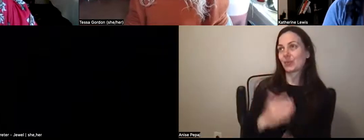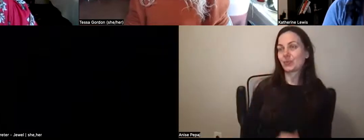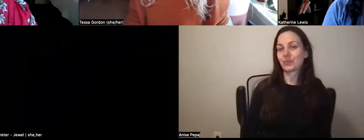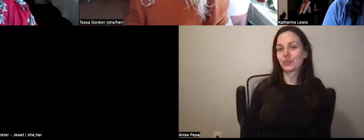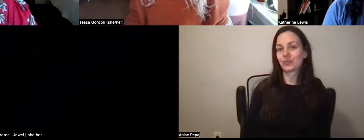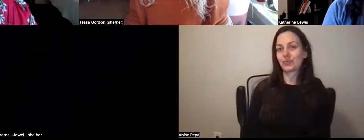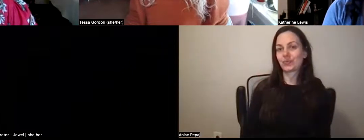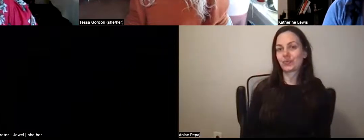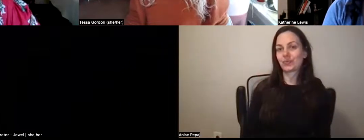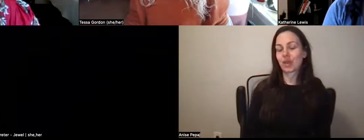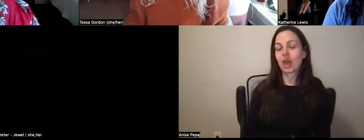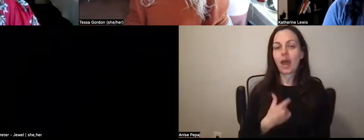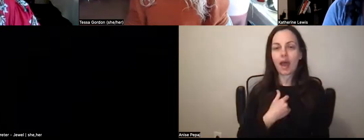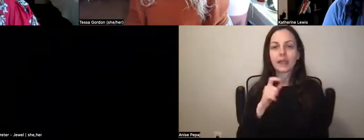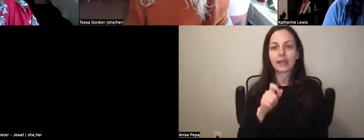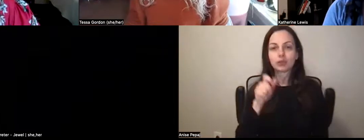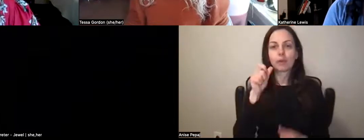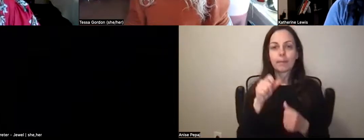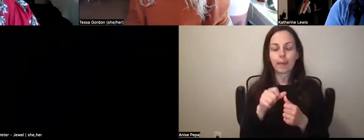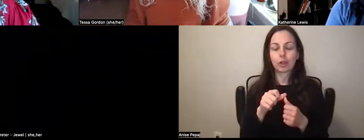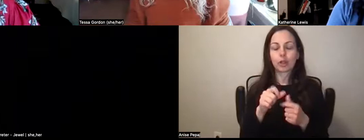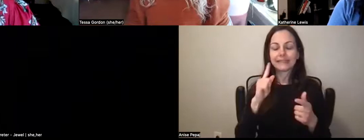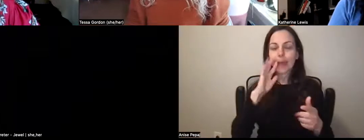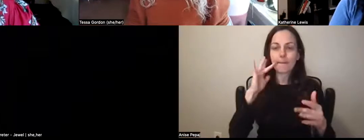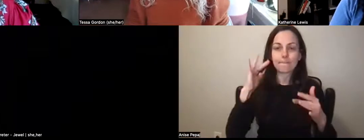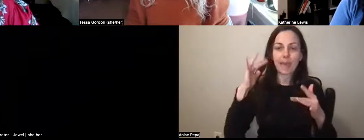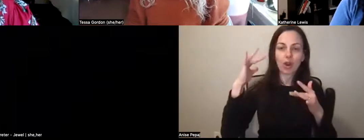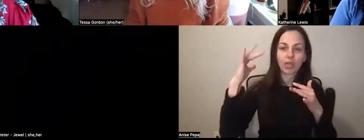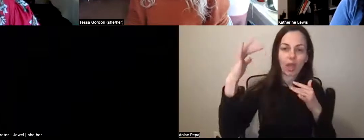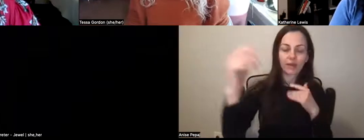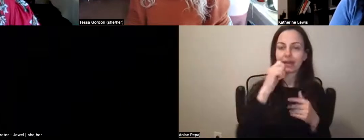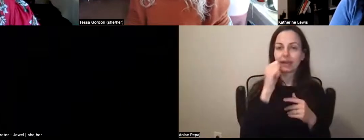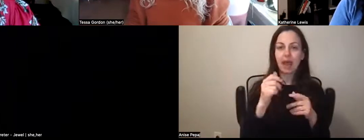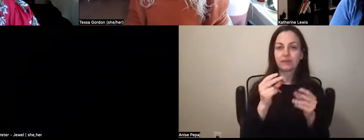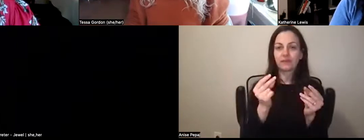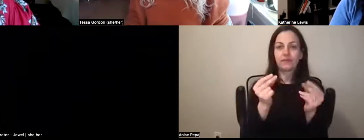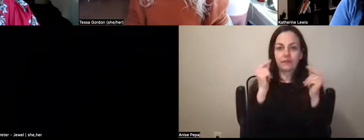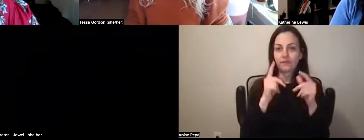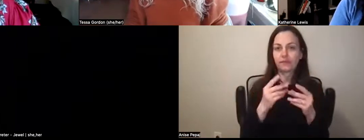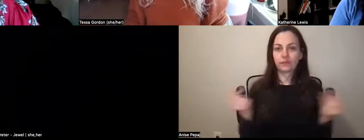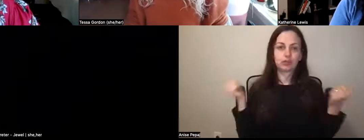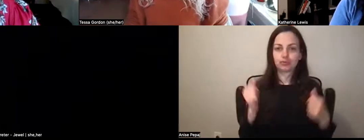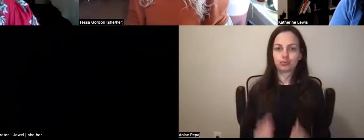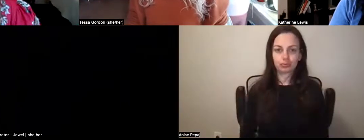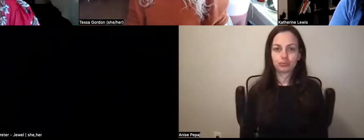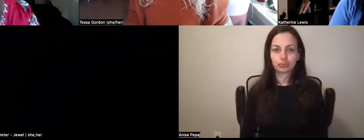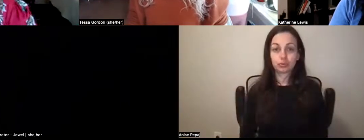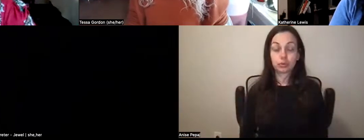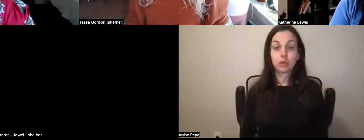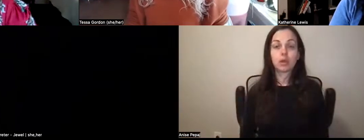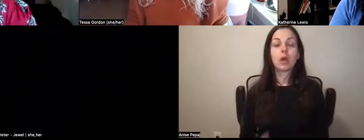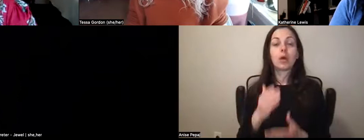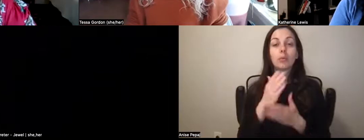I had to remember it's a marathon and not a sprint. And part of it is